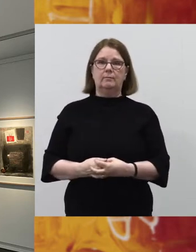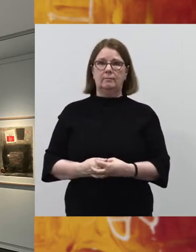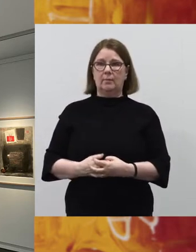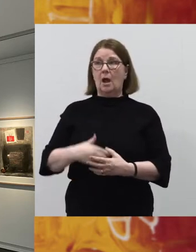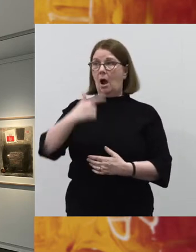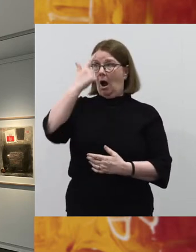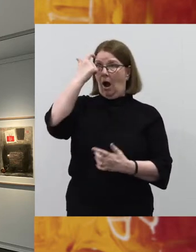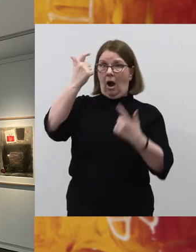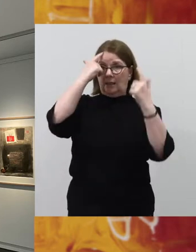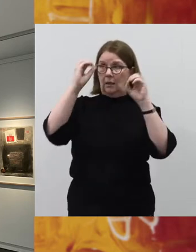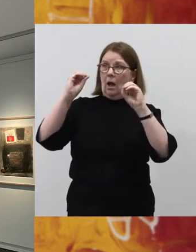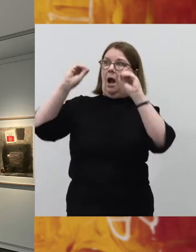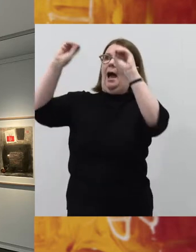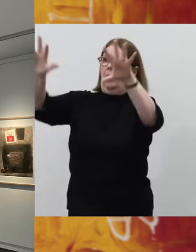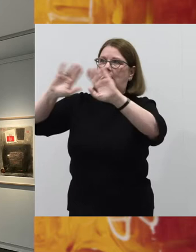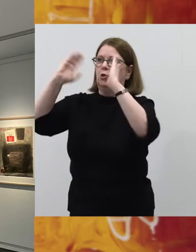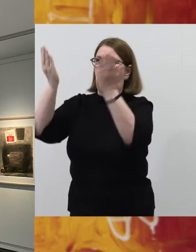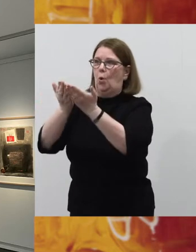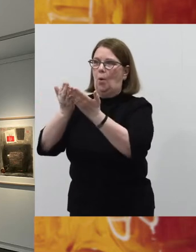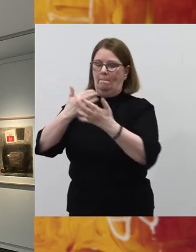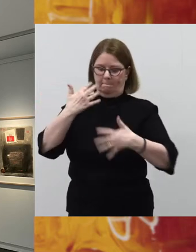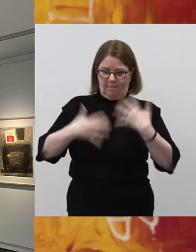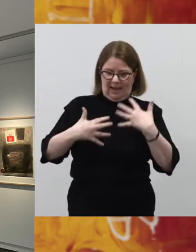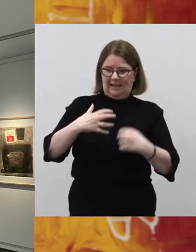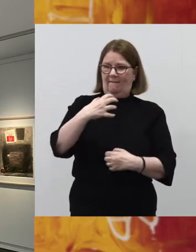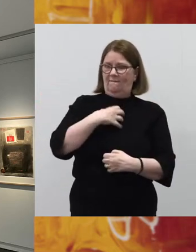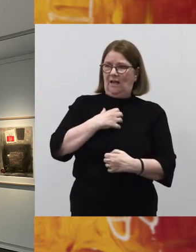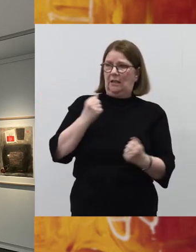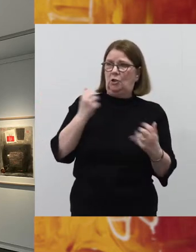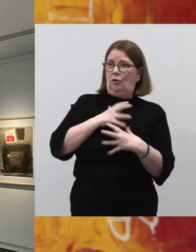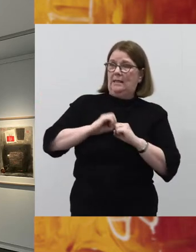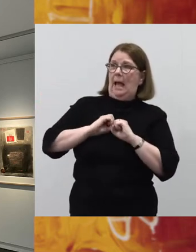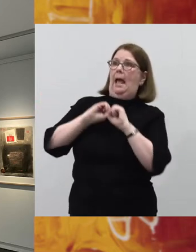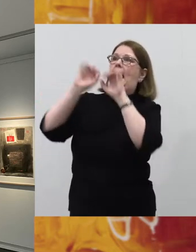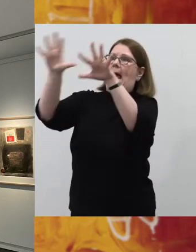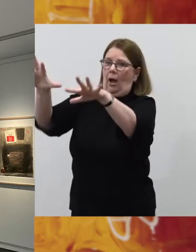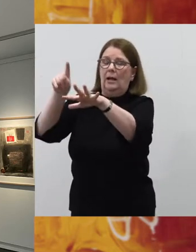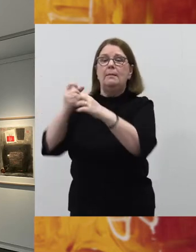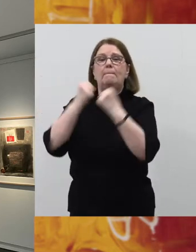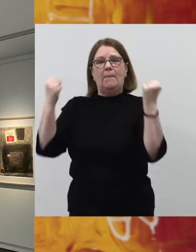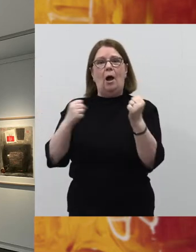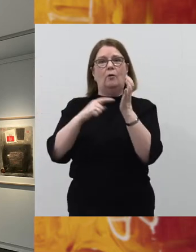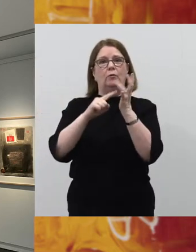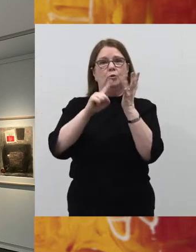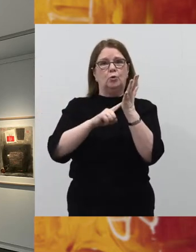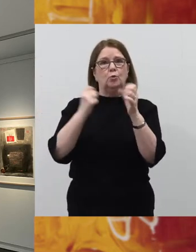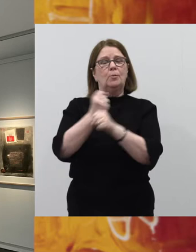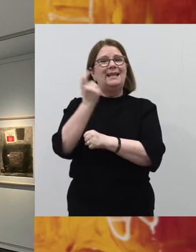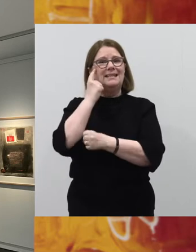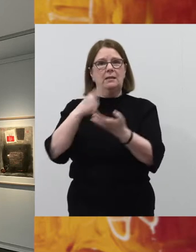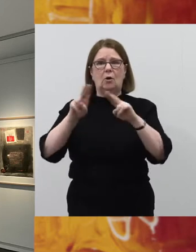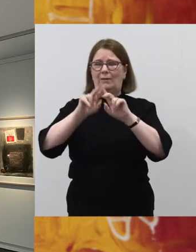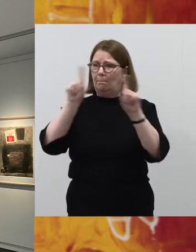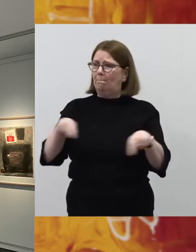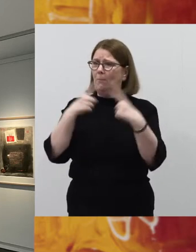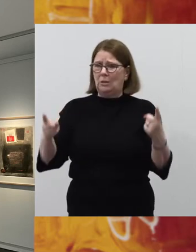provides solace and insight that offers hope and fulfillment. It is not a place of retreat, but of acknowledgement